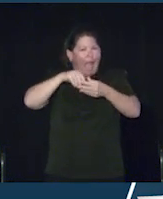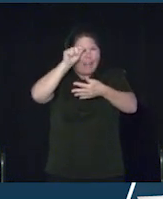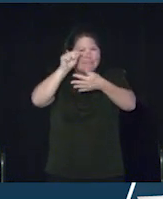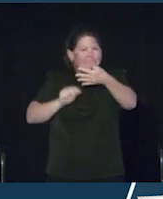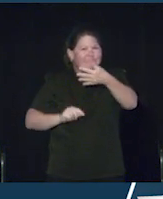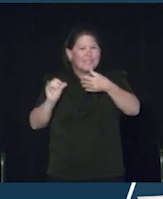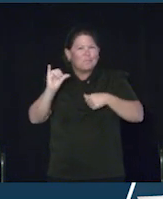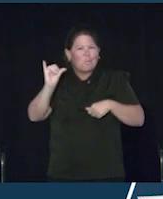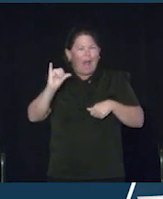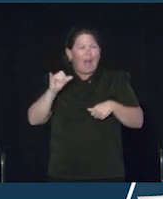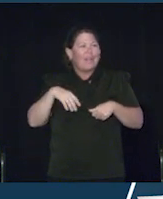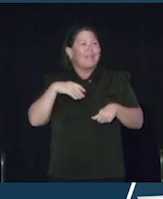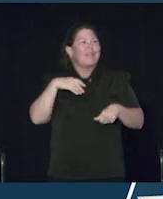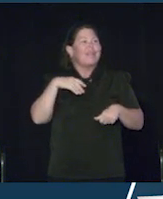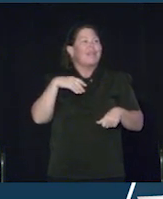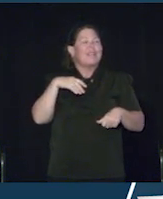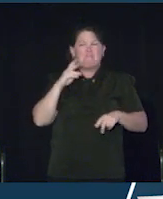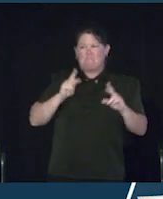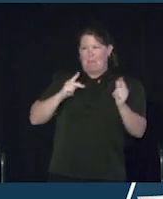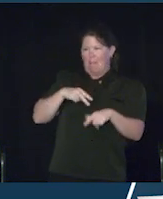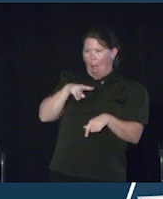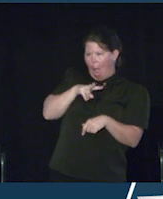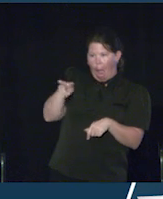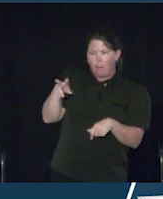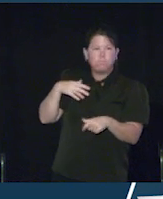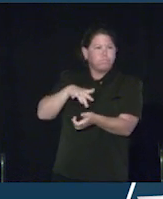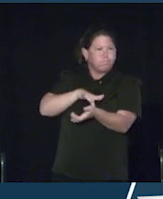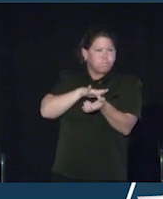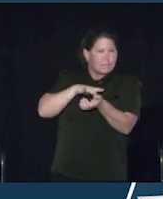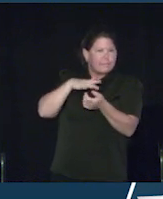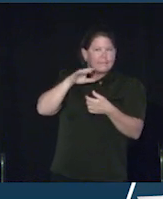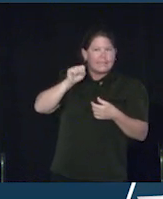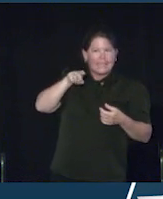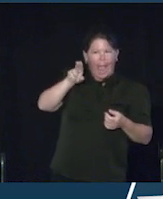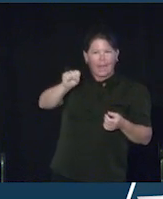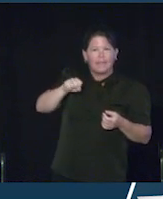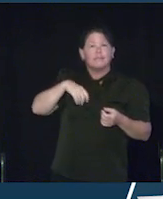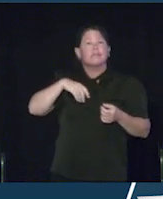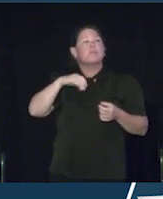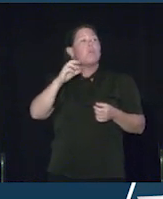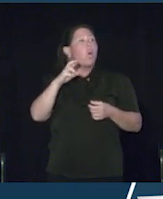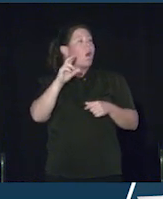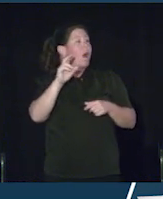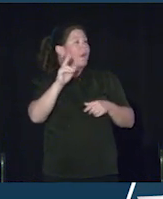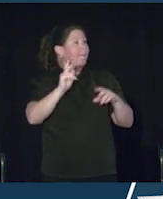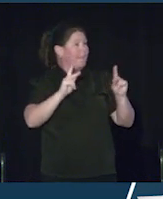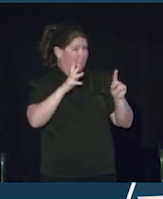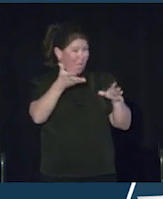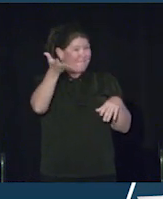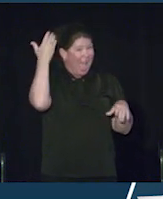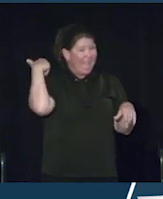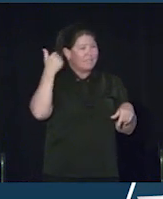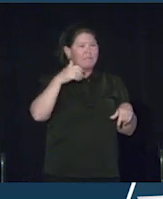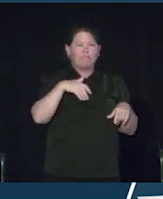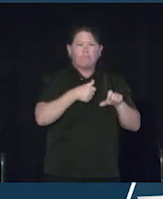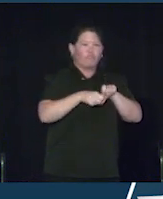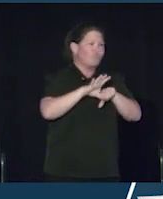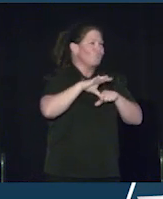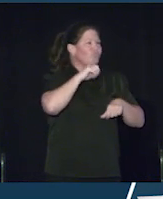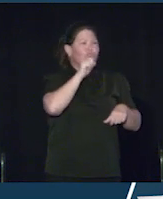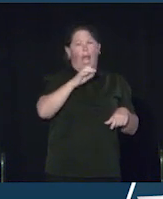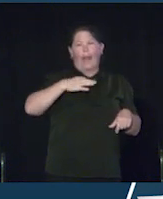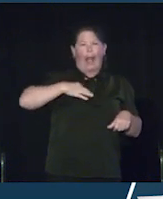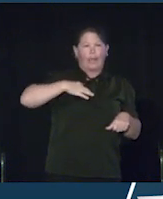is people can reapply via the online application system. If, for instance, they were determined ineligible in the past, they should be able